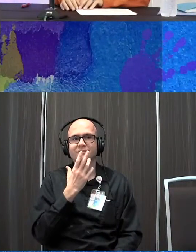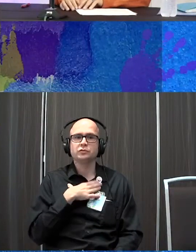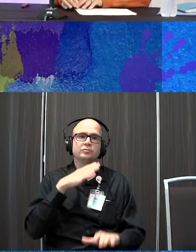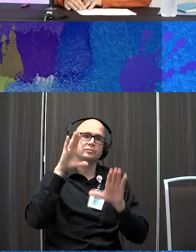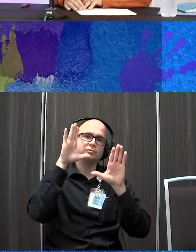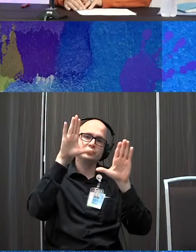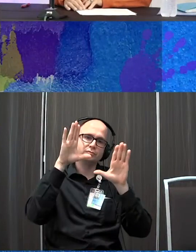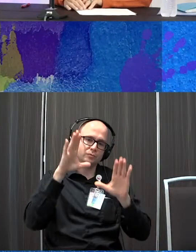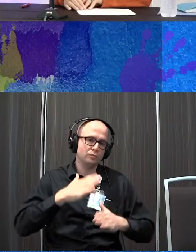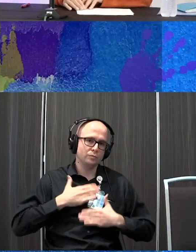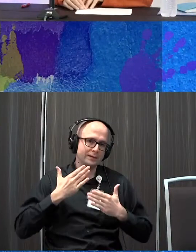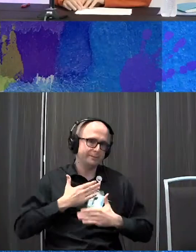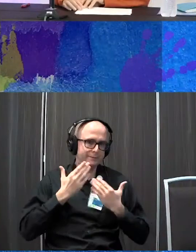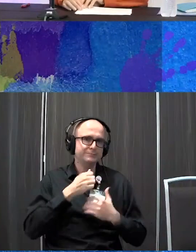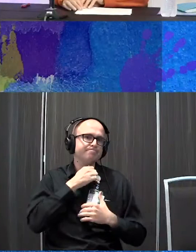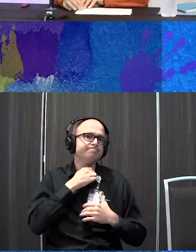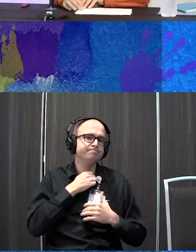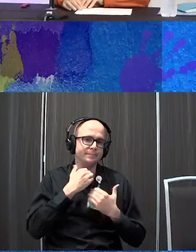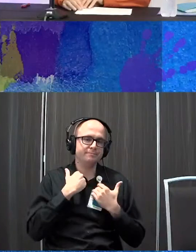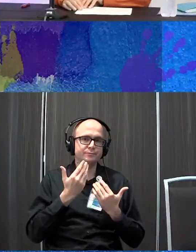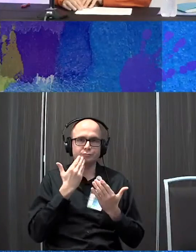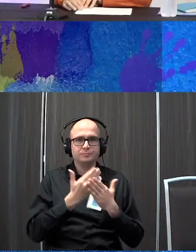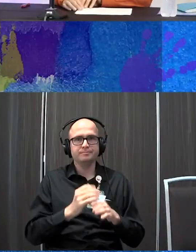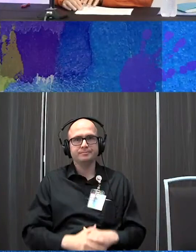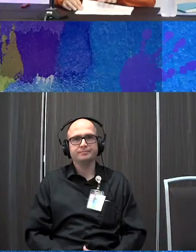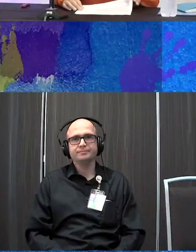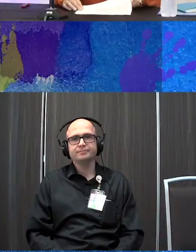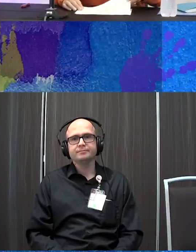that he got his trach and he's doing well.